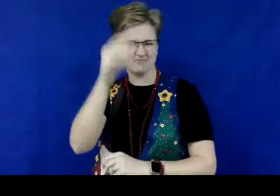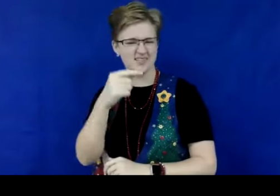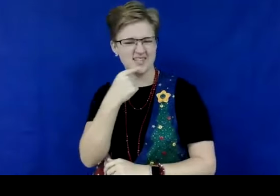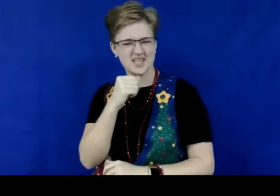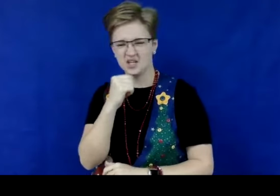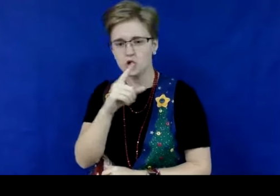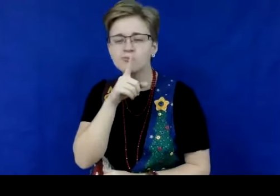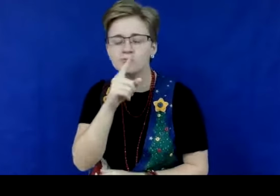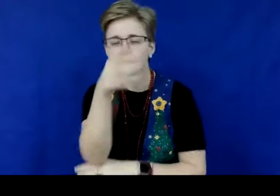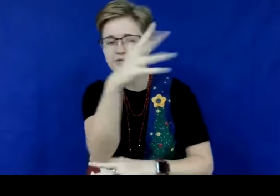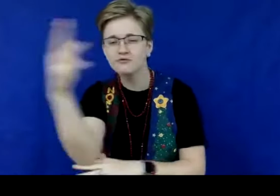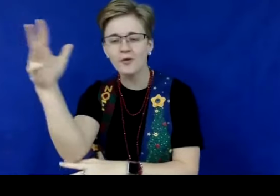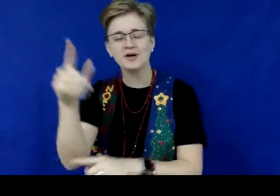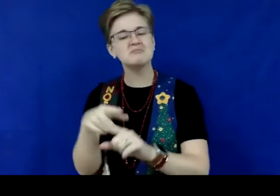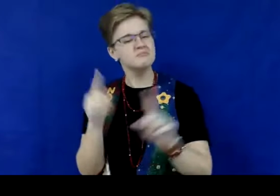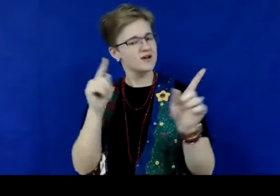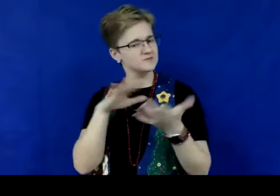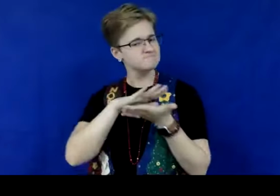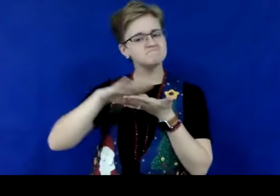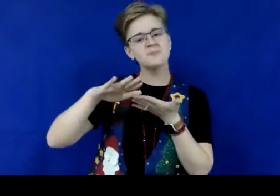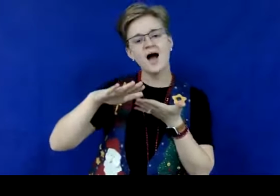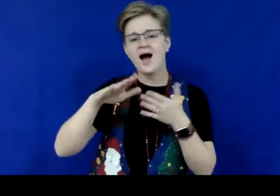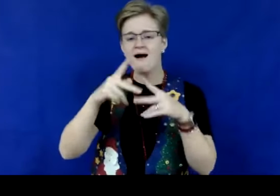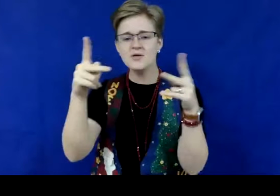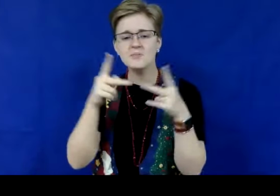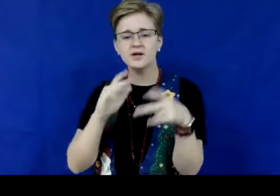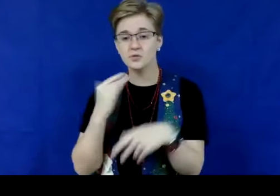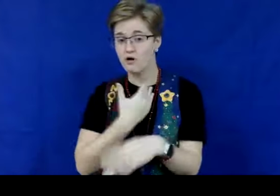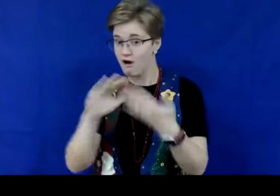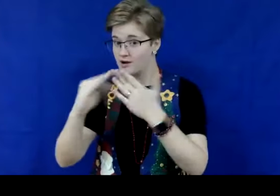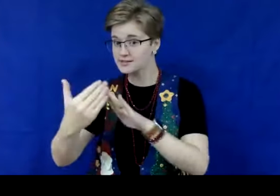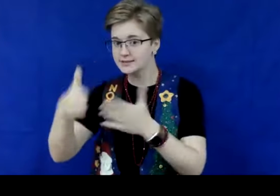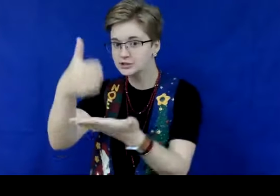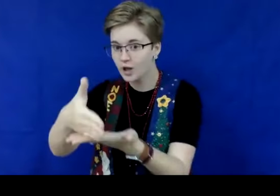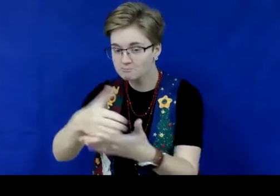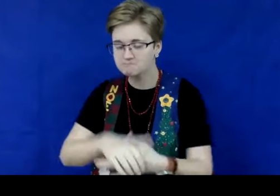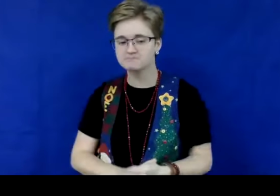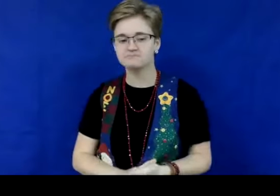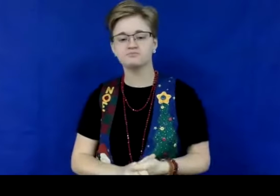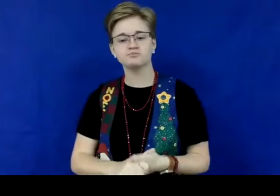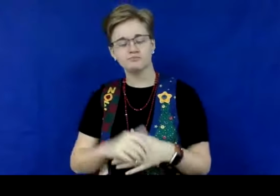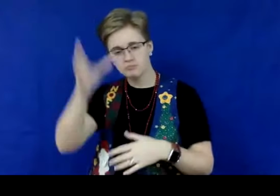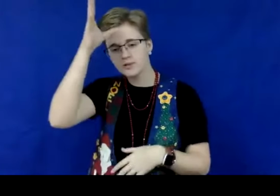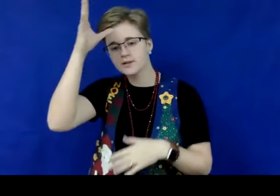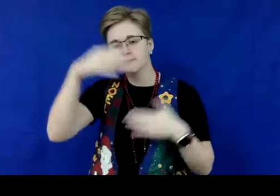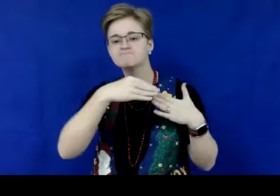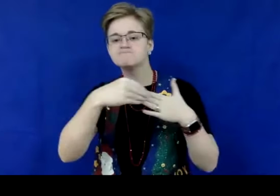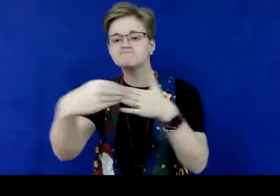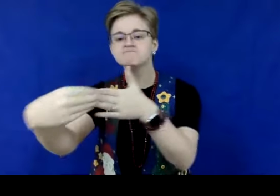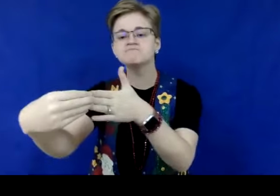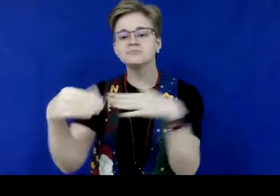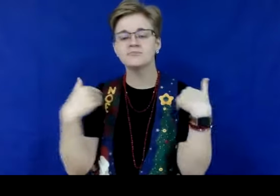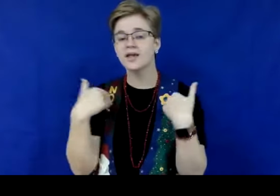nice forgotten place where our town ends. Dad goes first on the path between the trees, carrying